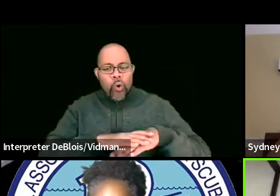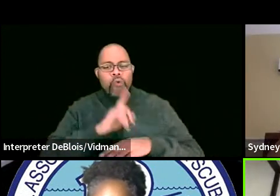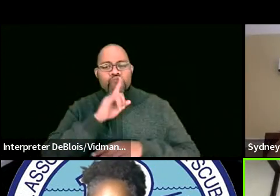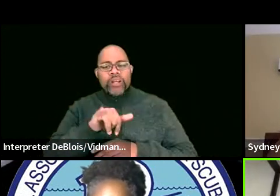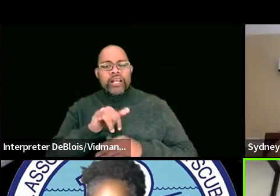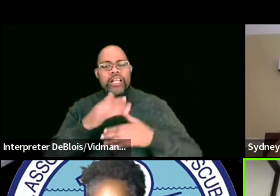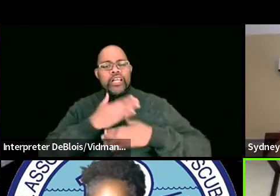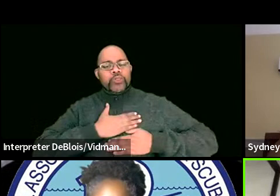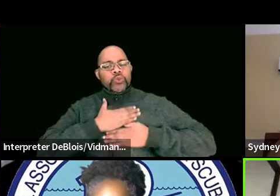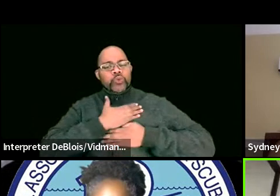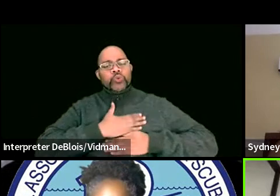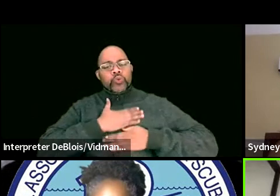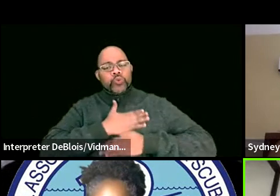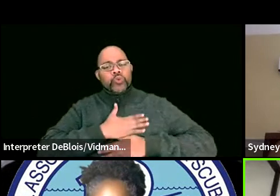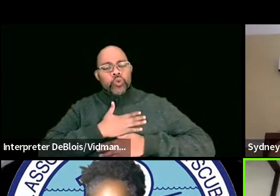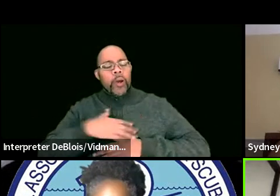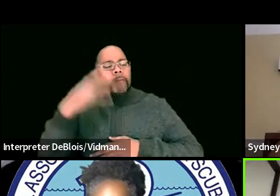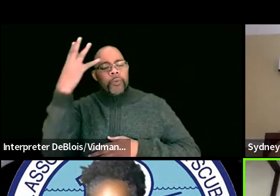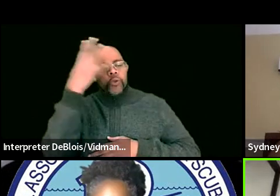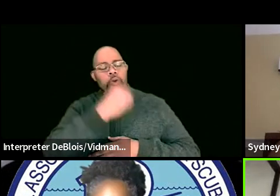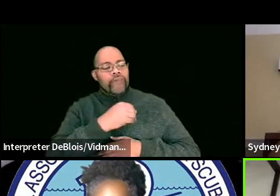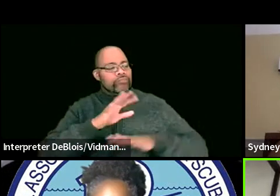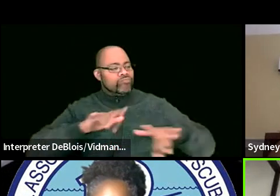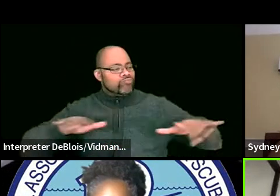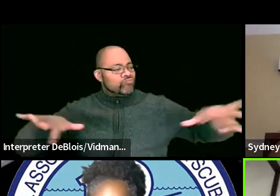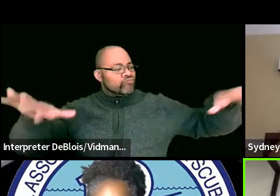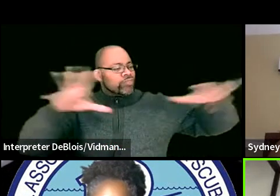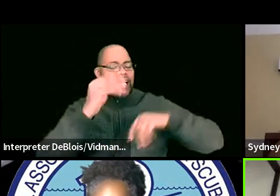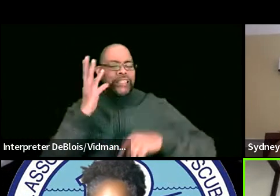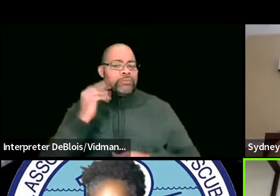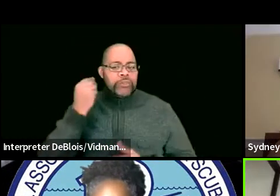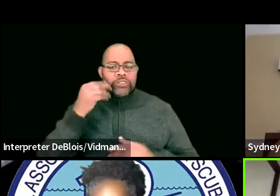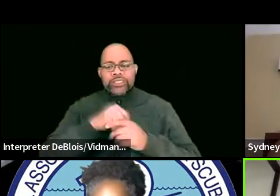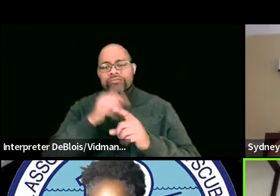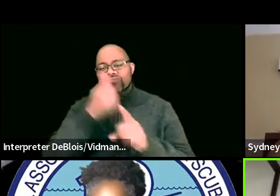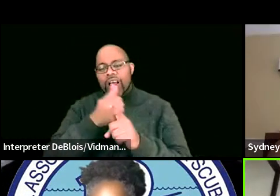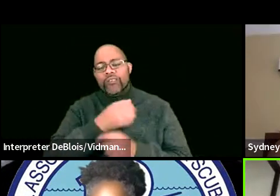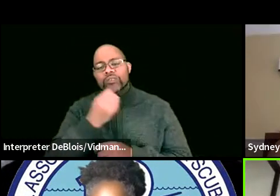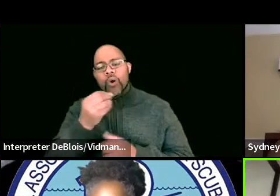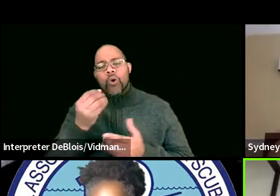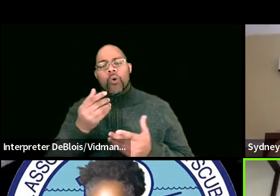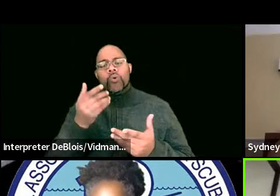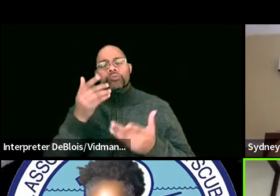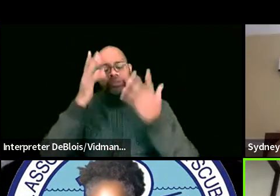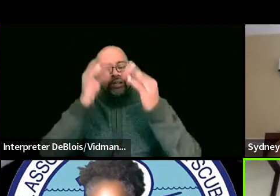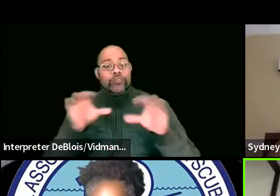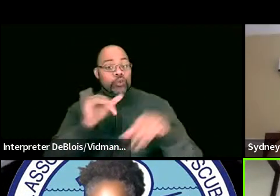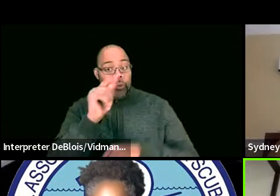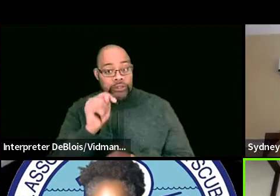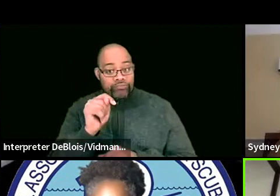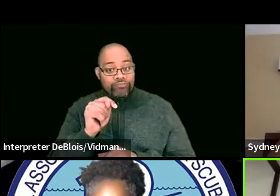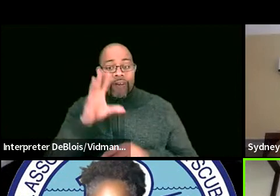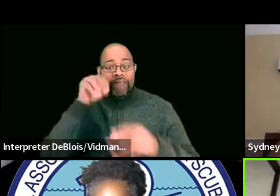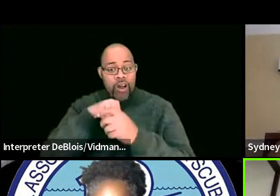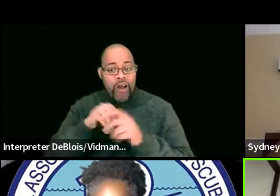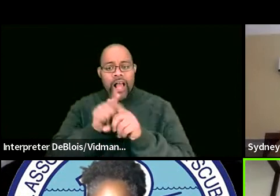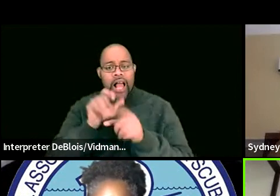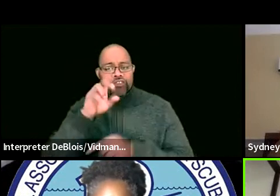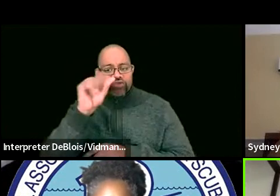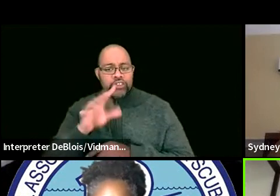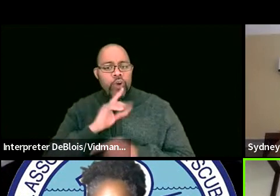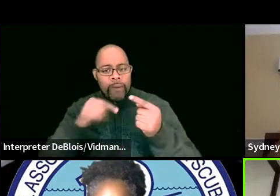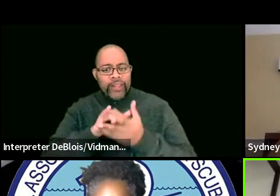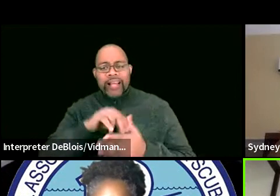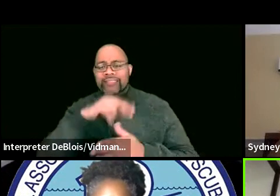kind of enjoying the beauty of the scenery and just the experience in itself. So certainly do it, get into it, as Andrea touched on,